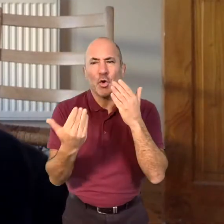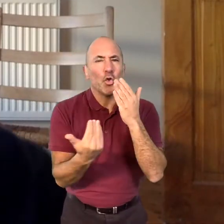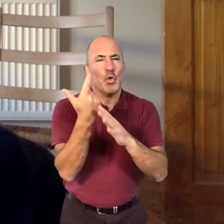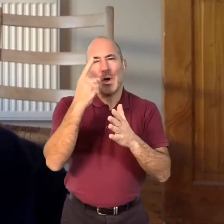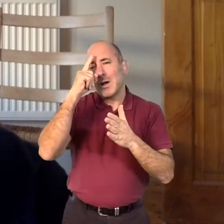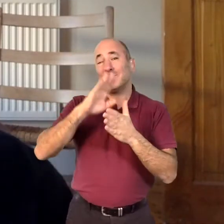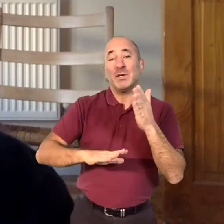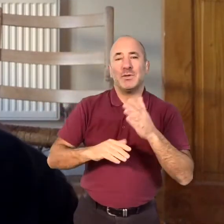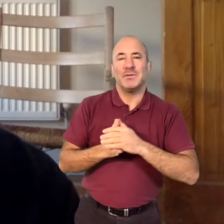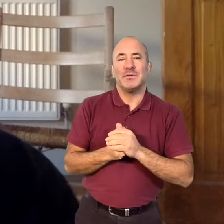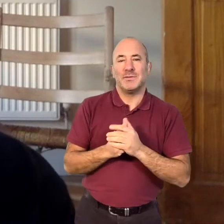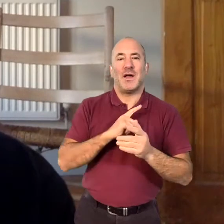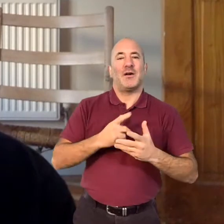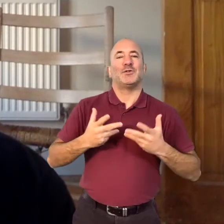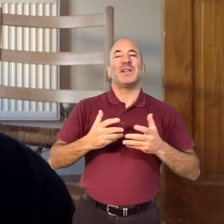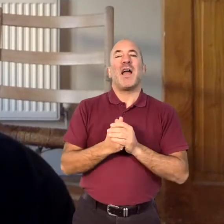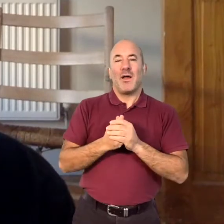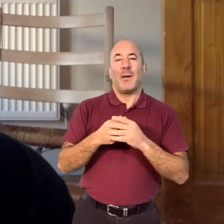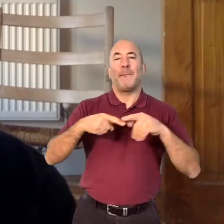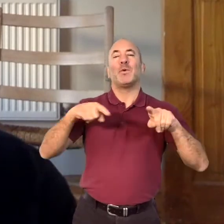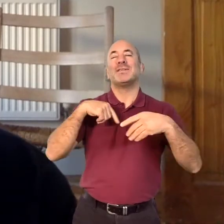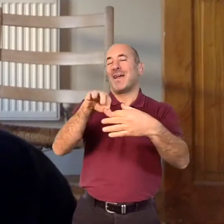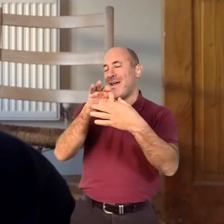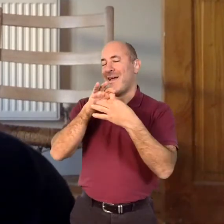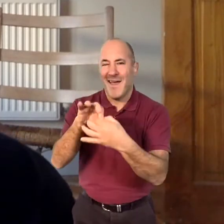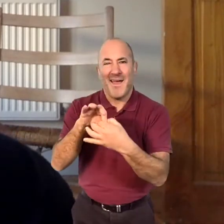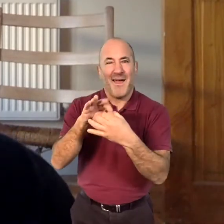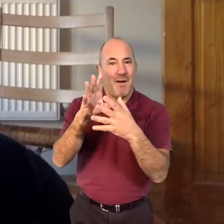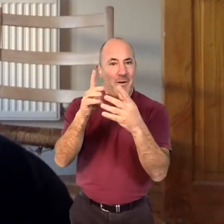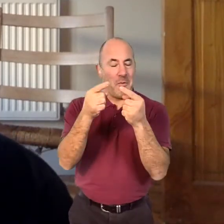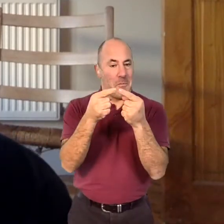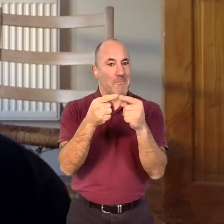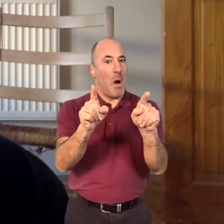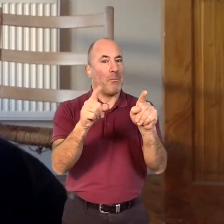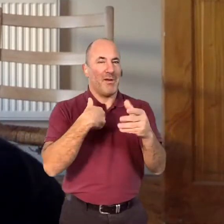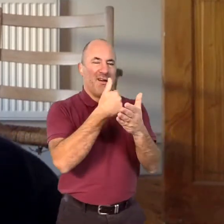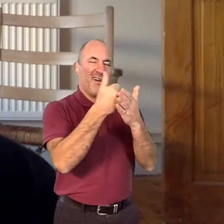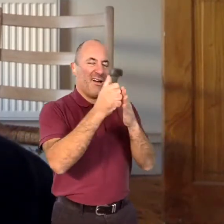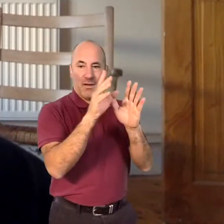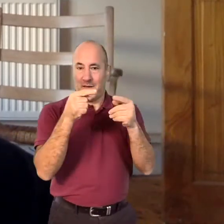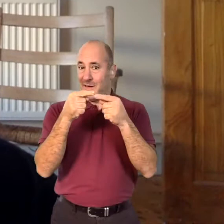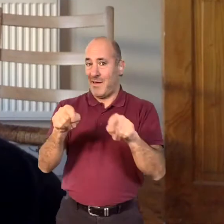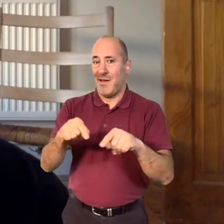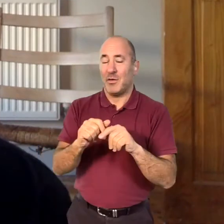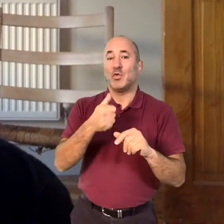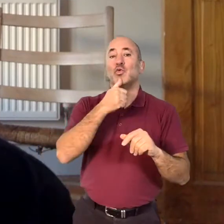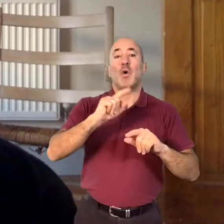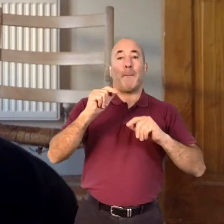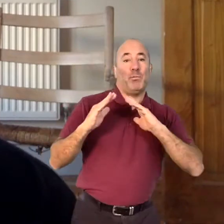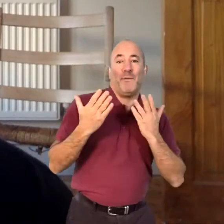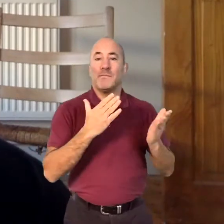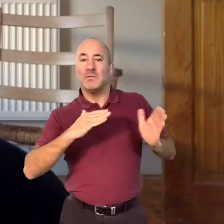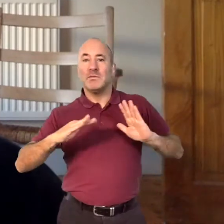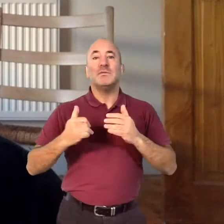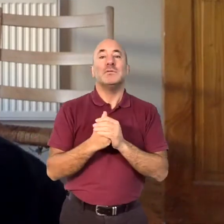experiences, because today we are going to engage with music in a very different way that we